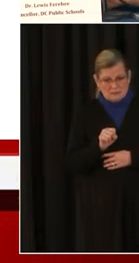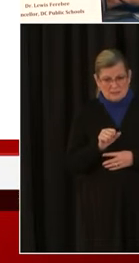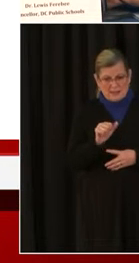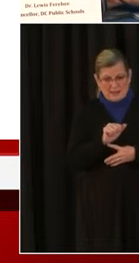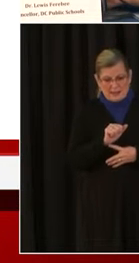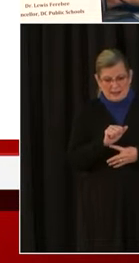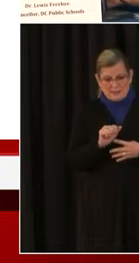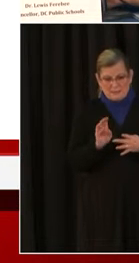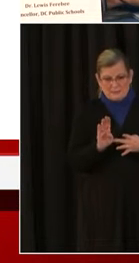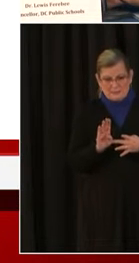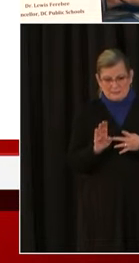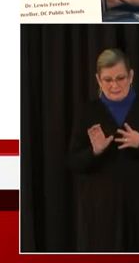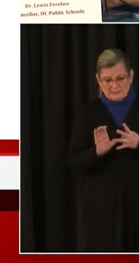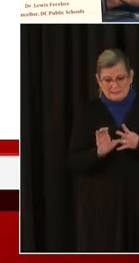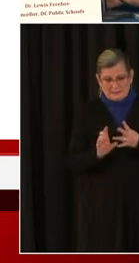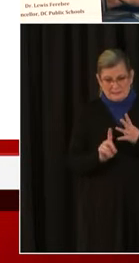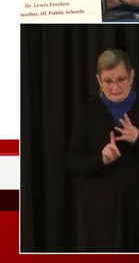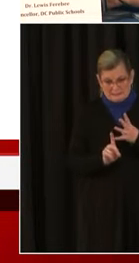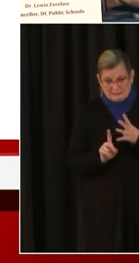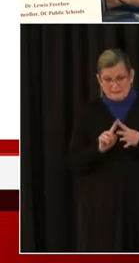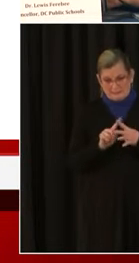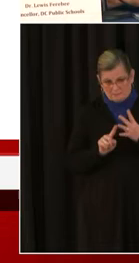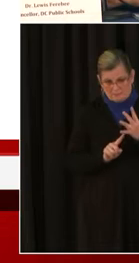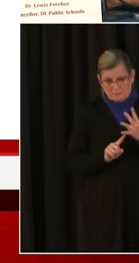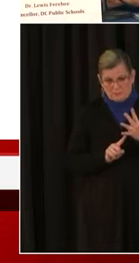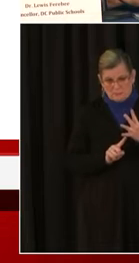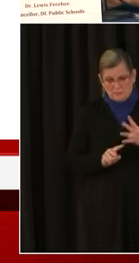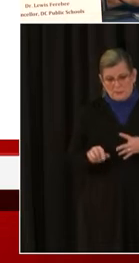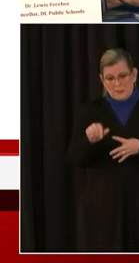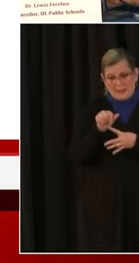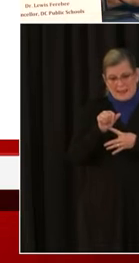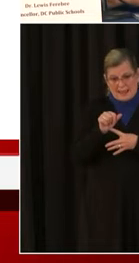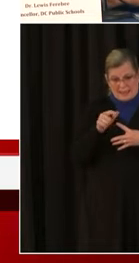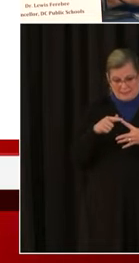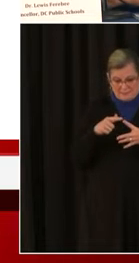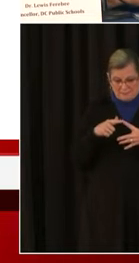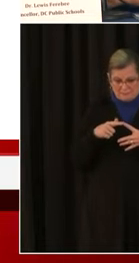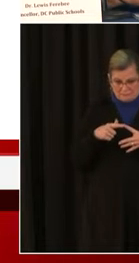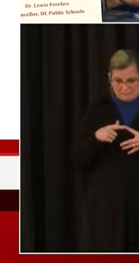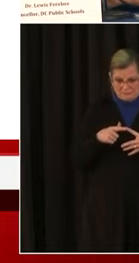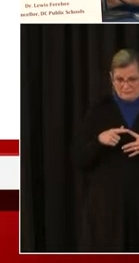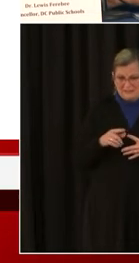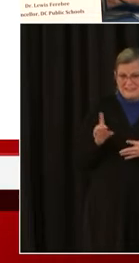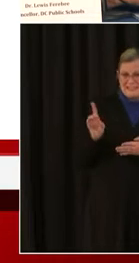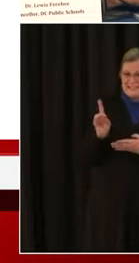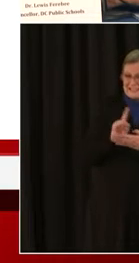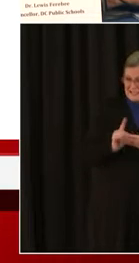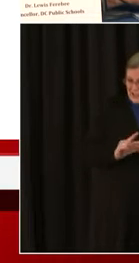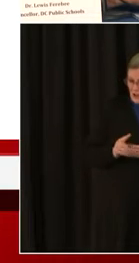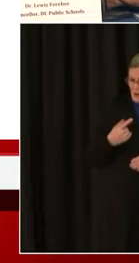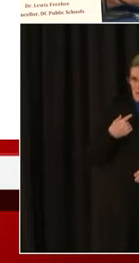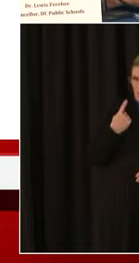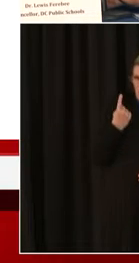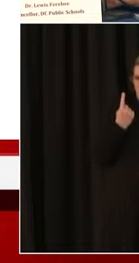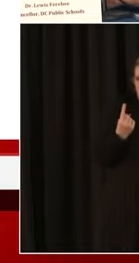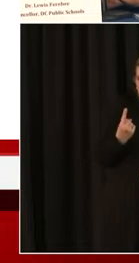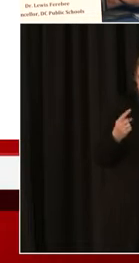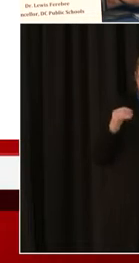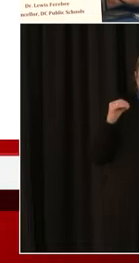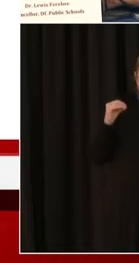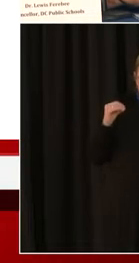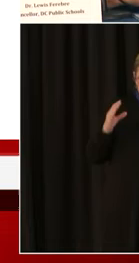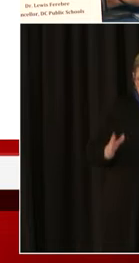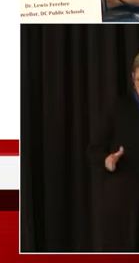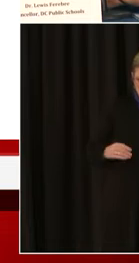B, Model C, and Model D. Model A is designed to have one teacher serve a group